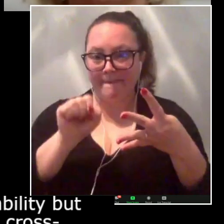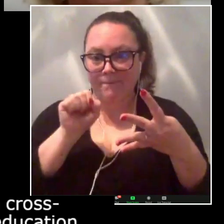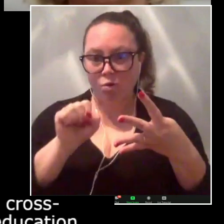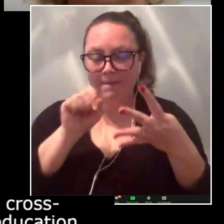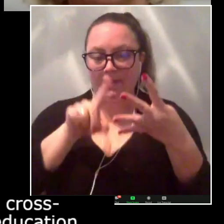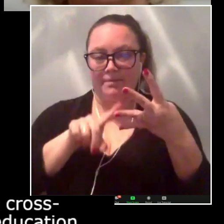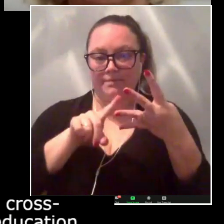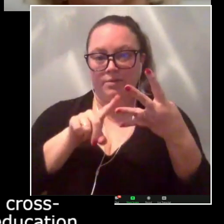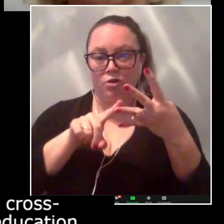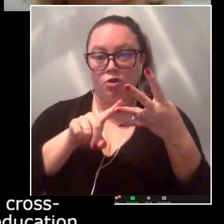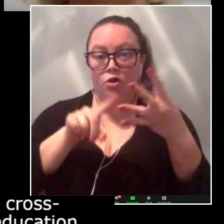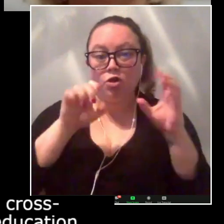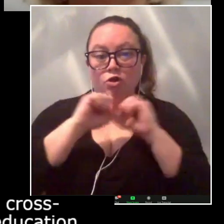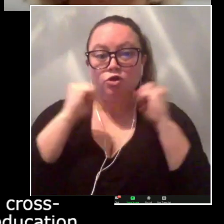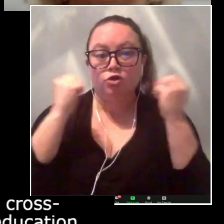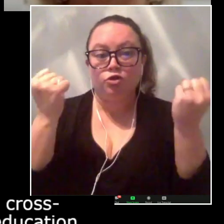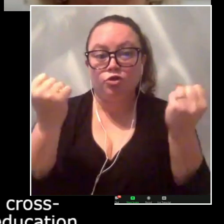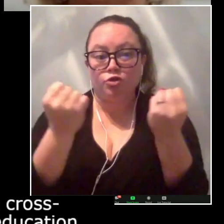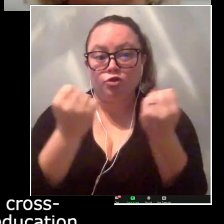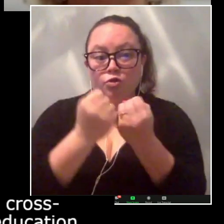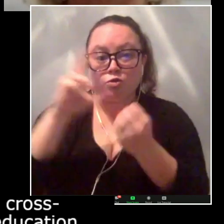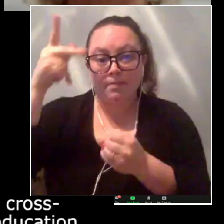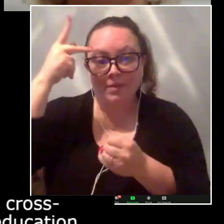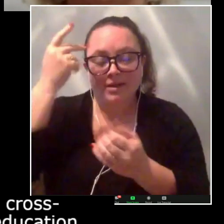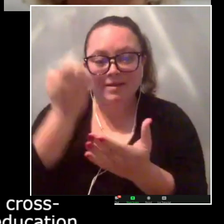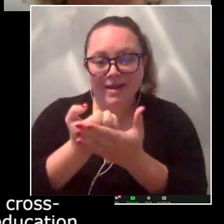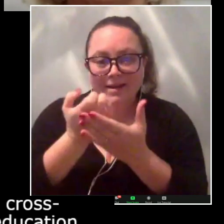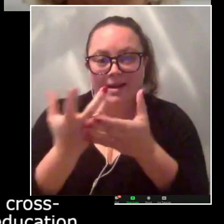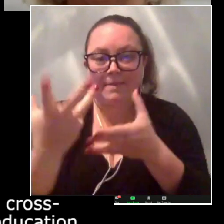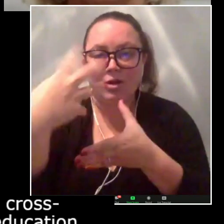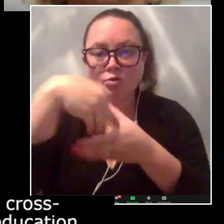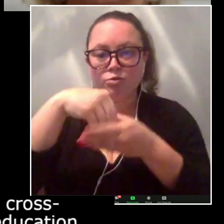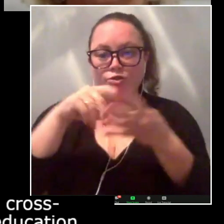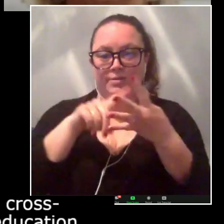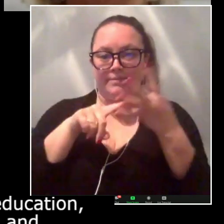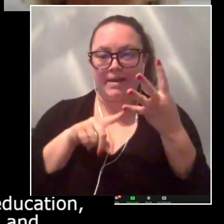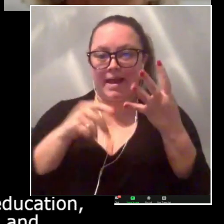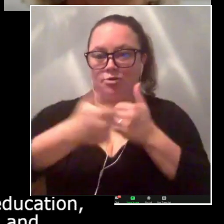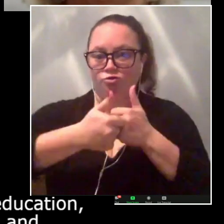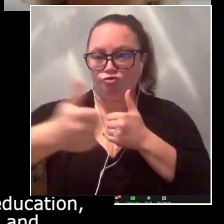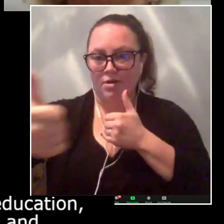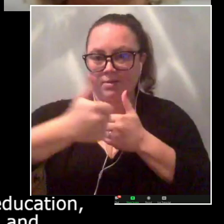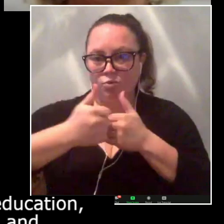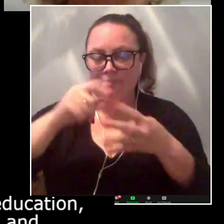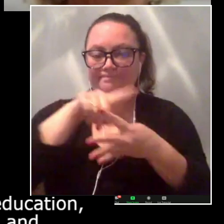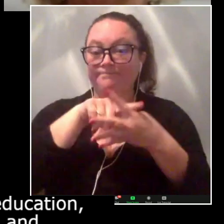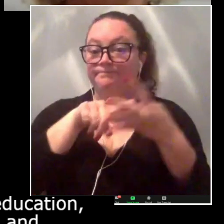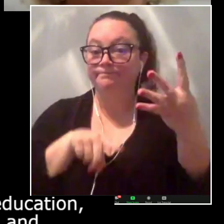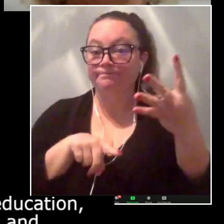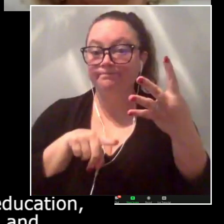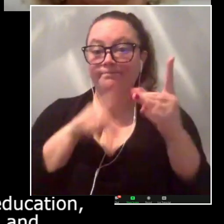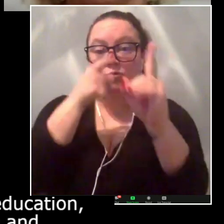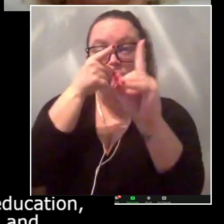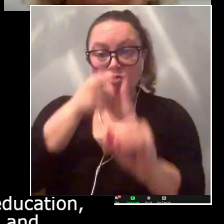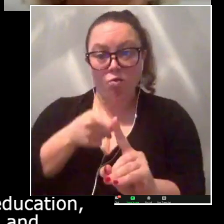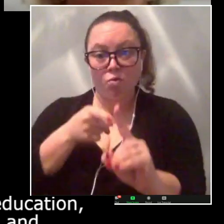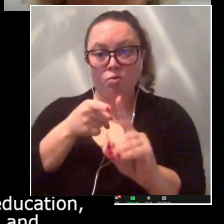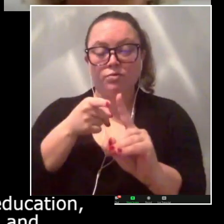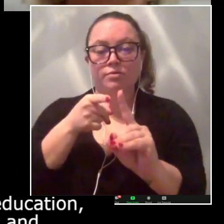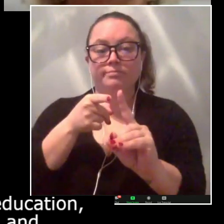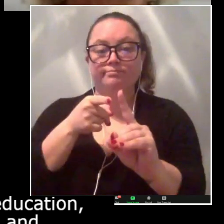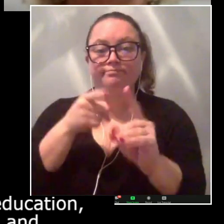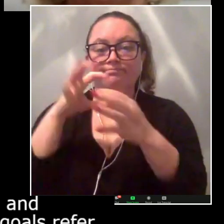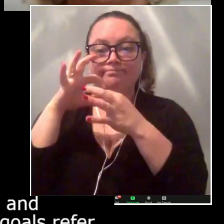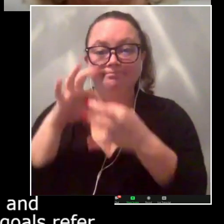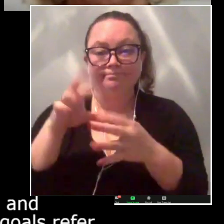and transport. And all of these sustainable development goals refer to persons with disability and